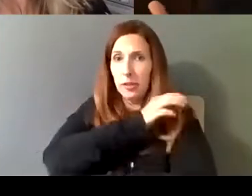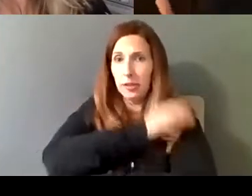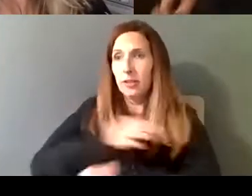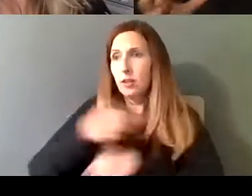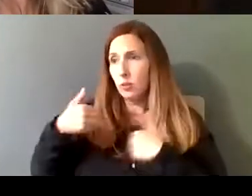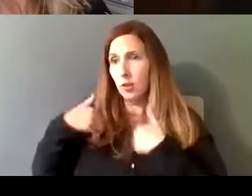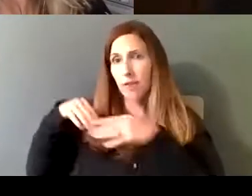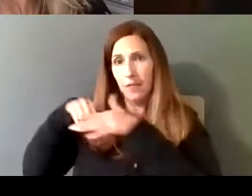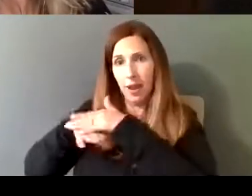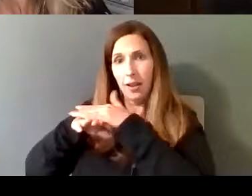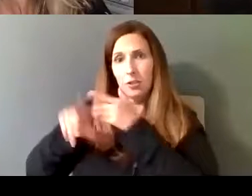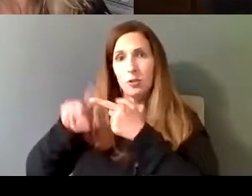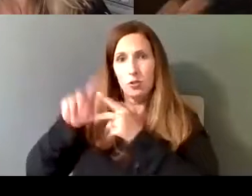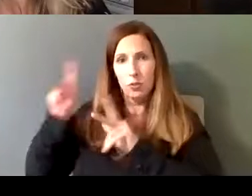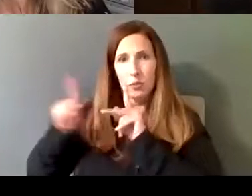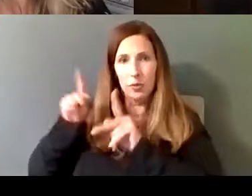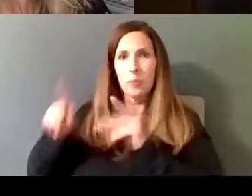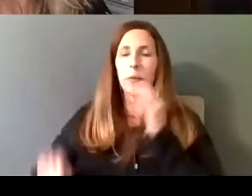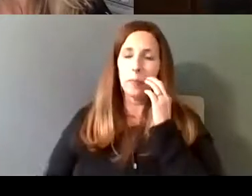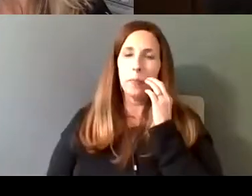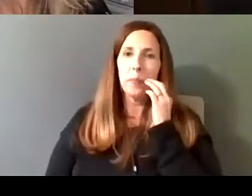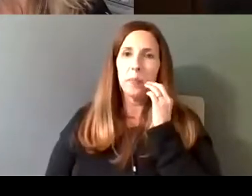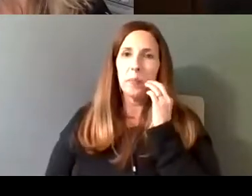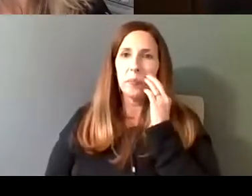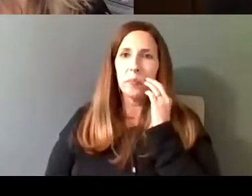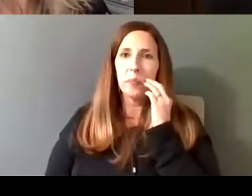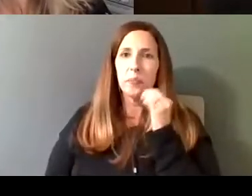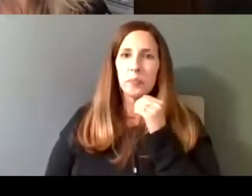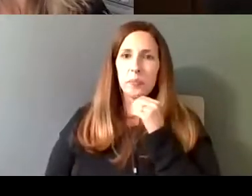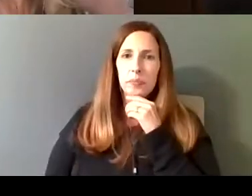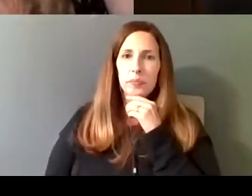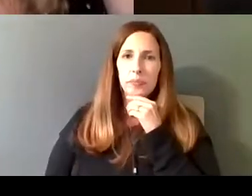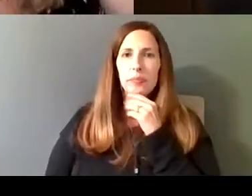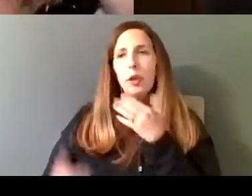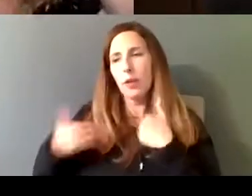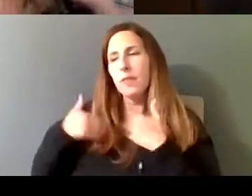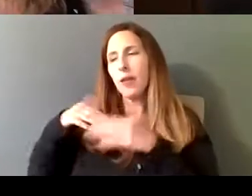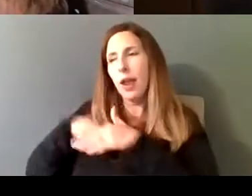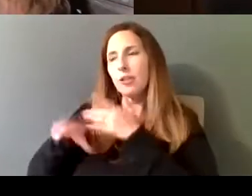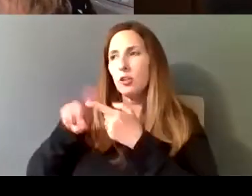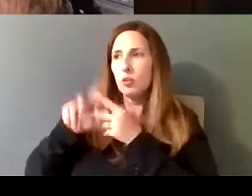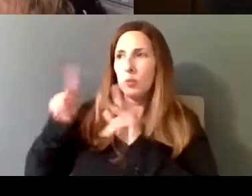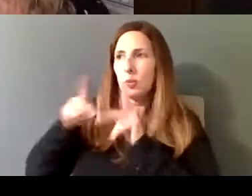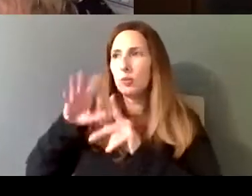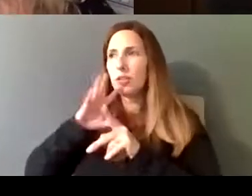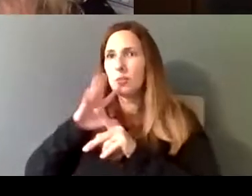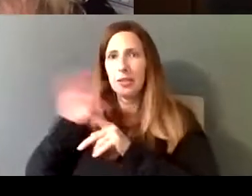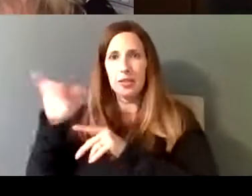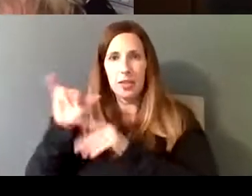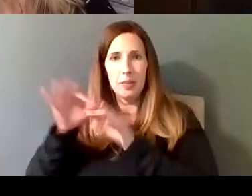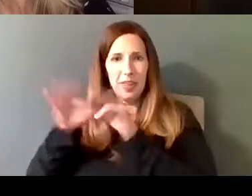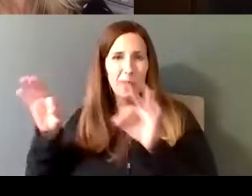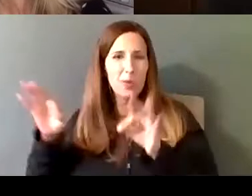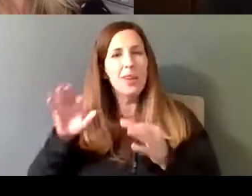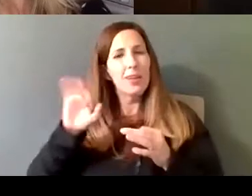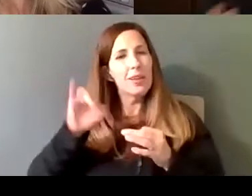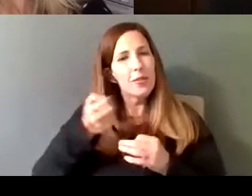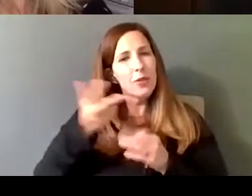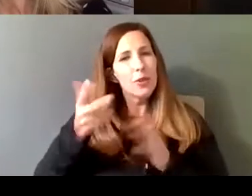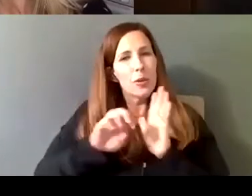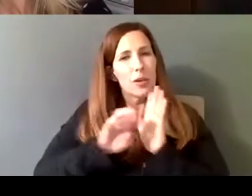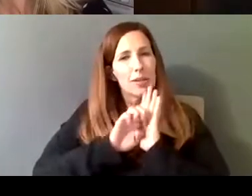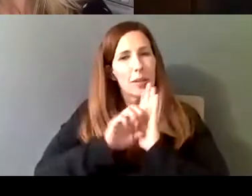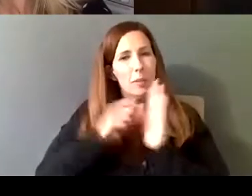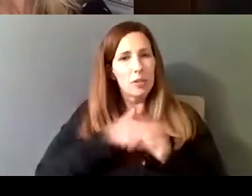access to people in that staff and in the clinic who speak the languages of clients. So those are just some examples that we use to